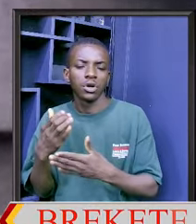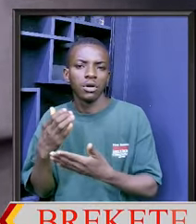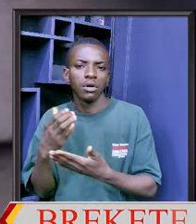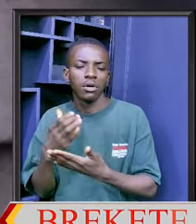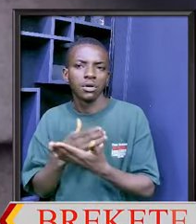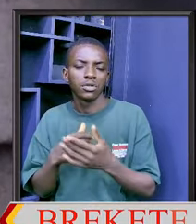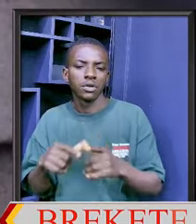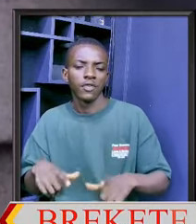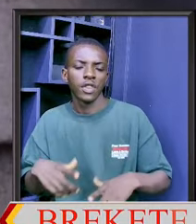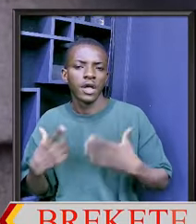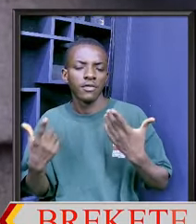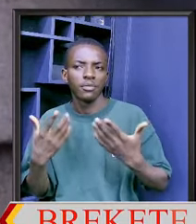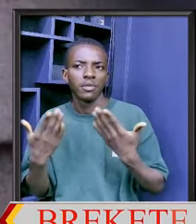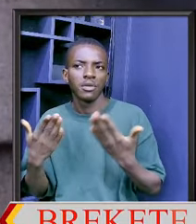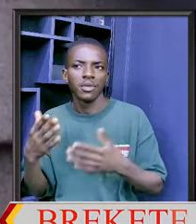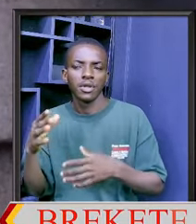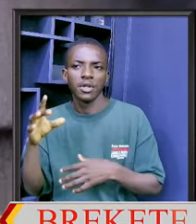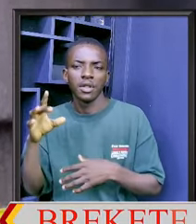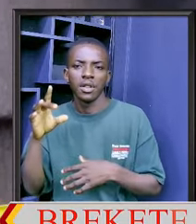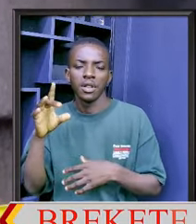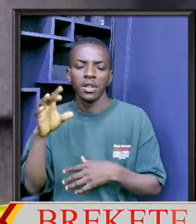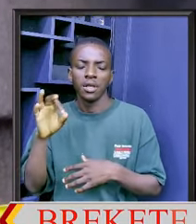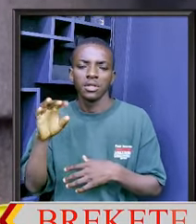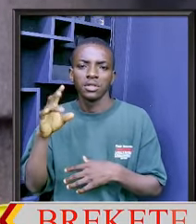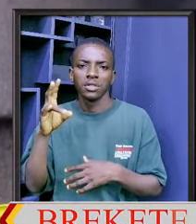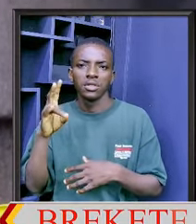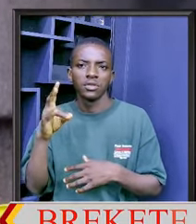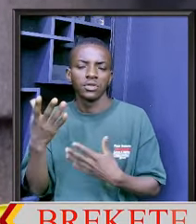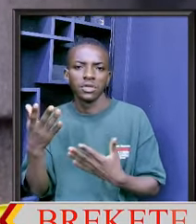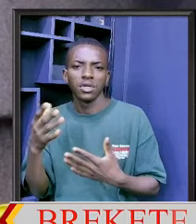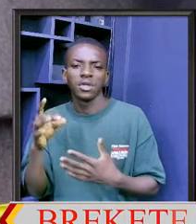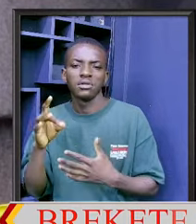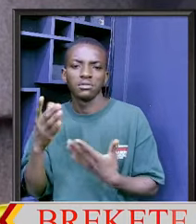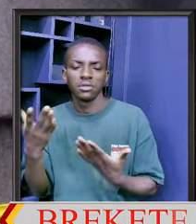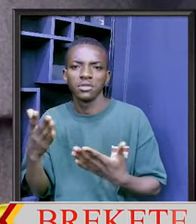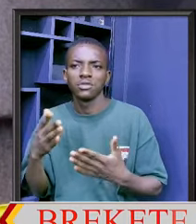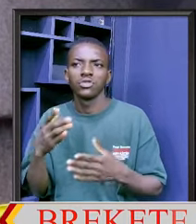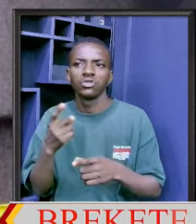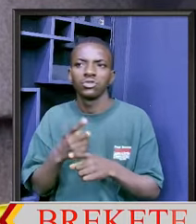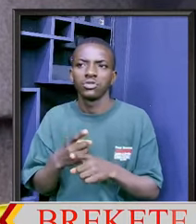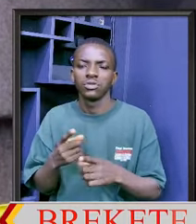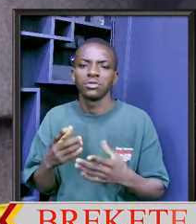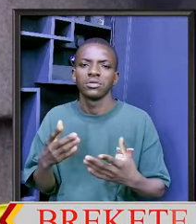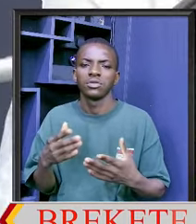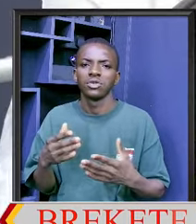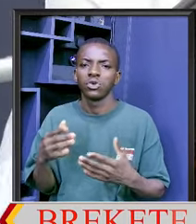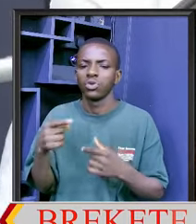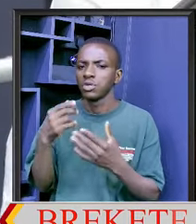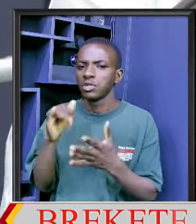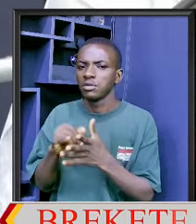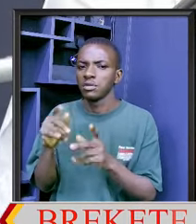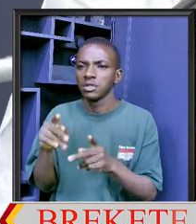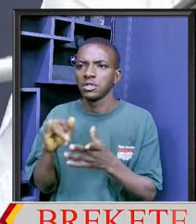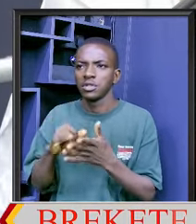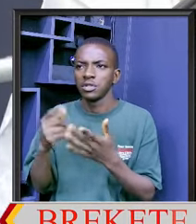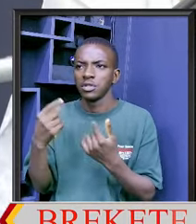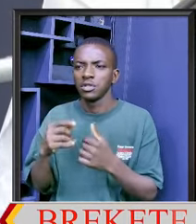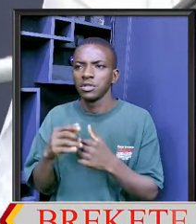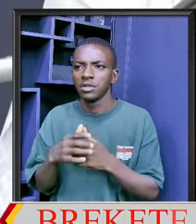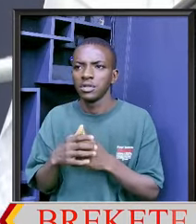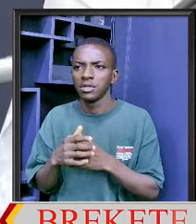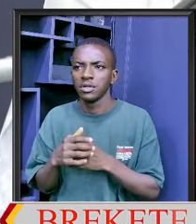life. Maybe 1970-something, 1980-something. Just, who would be the person where come your mind,